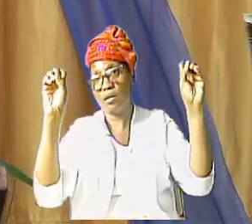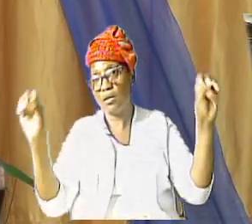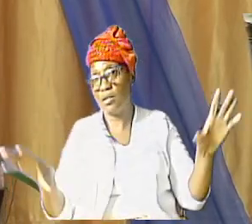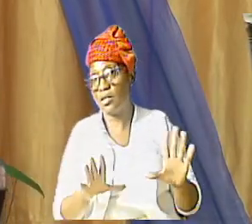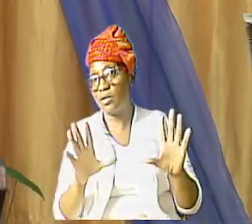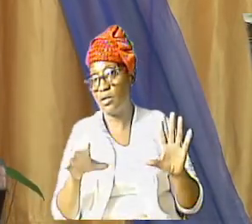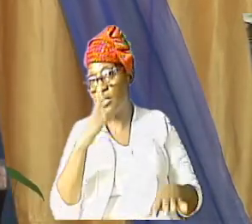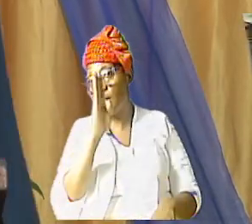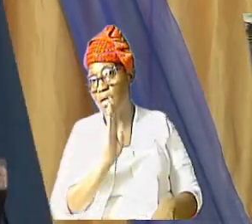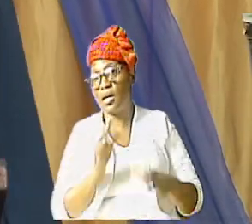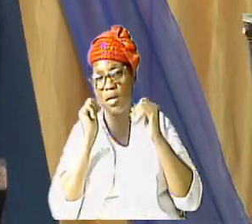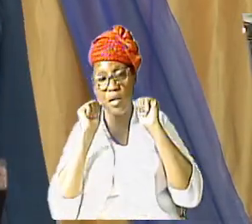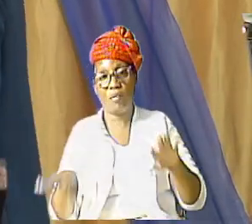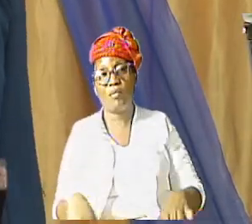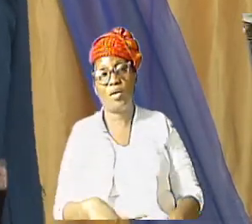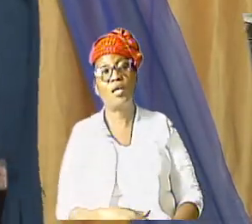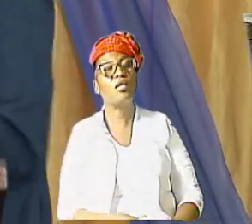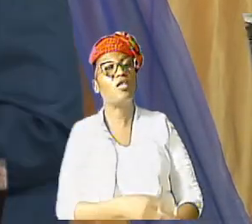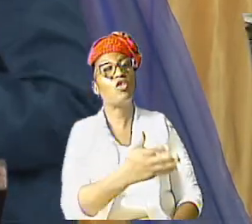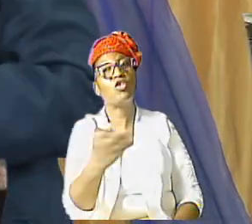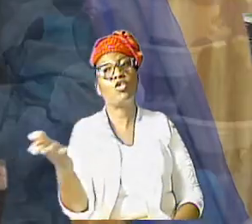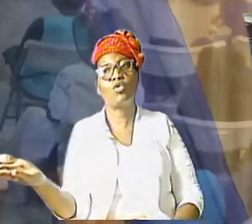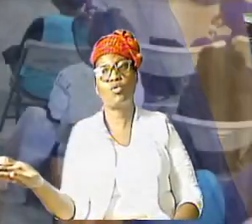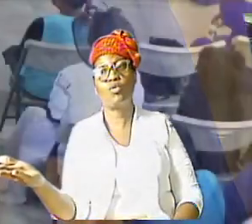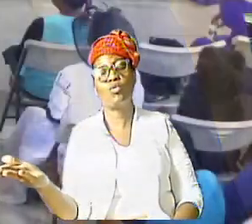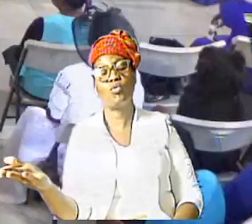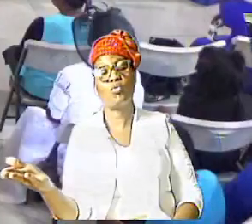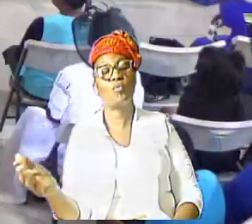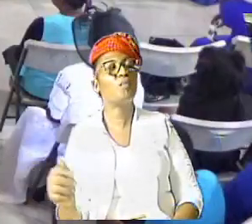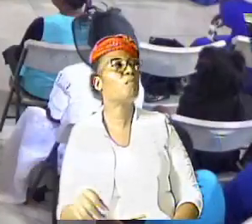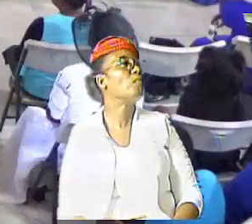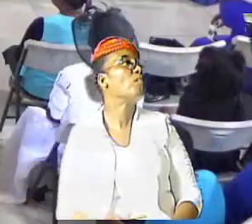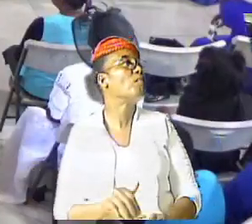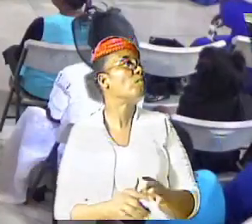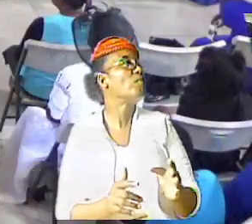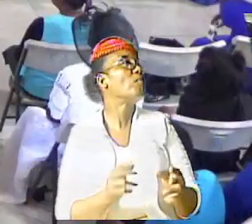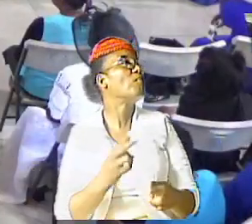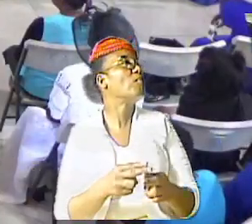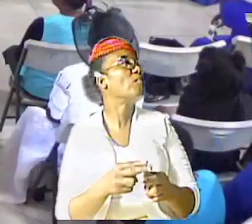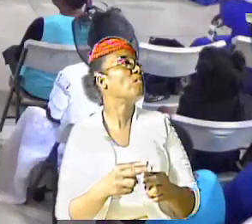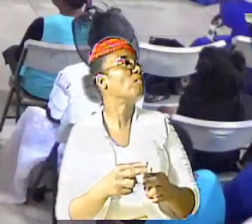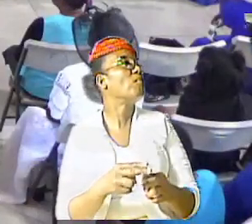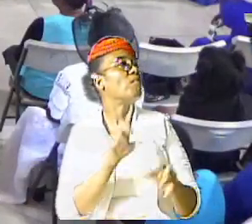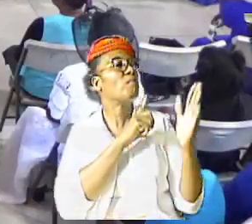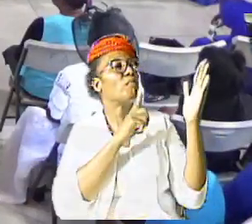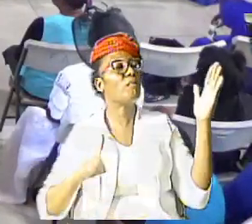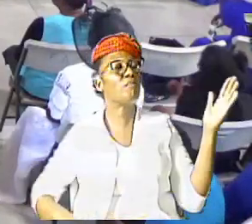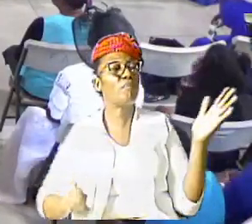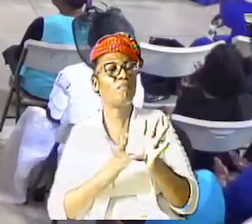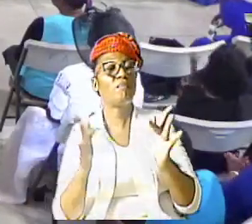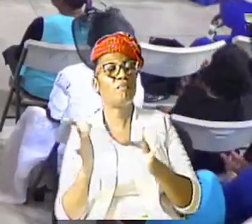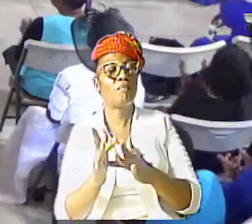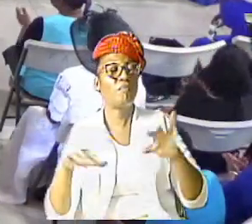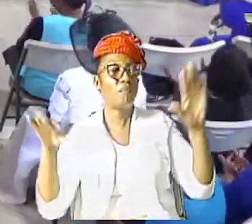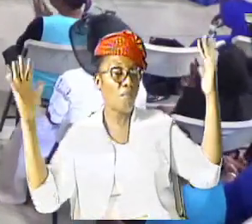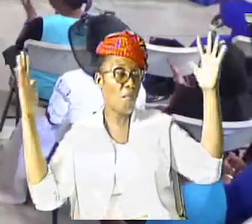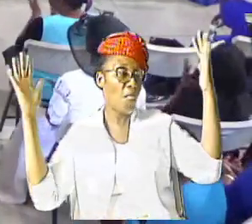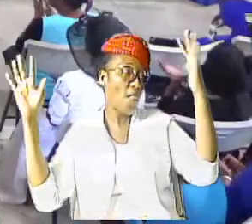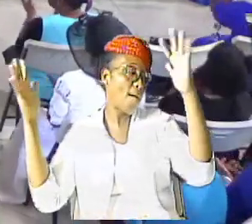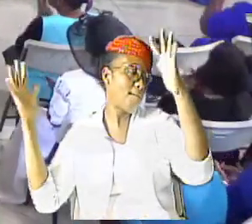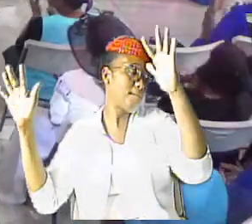and let me take my seat at this time in the name of the Lord Jesus. Praise the Lord. Could we put our hands together for our